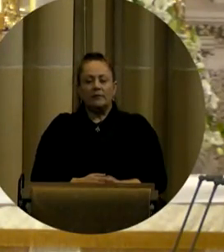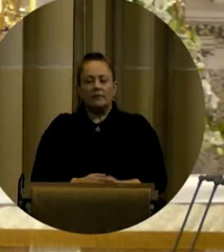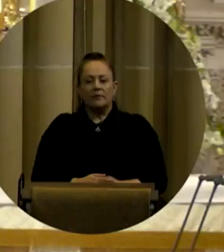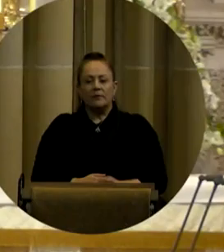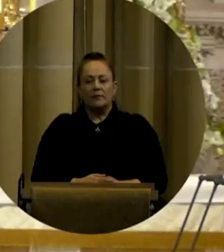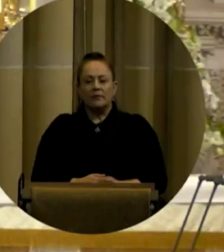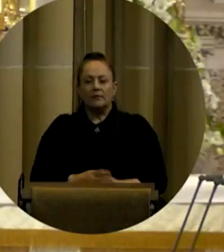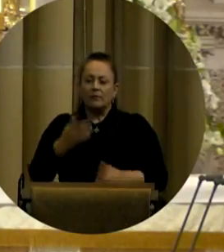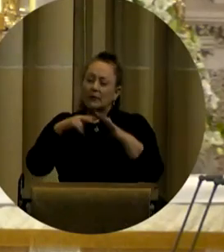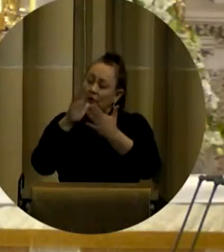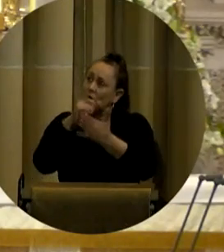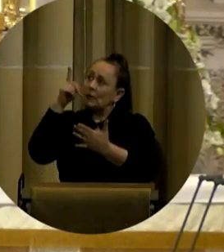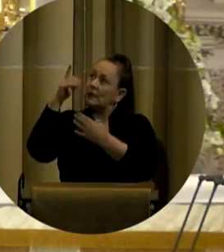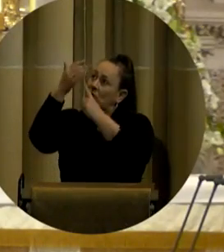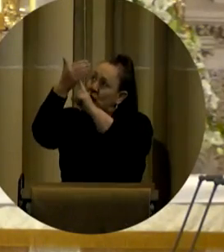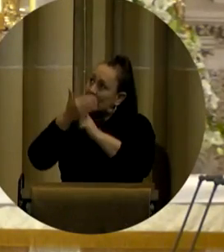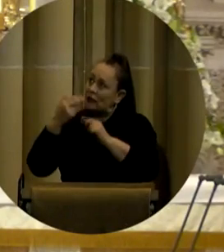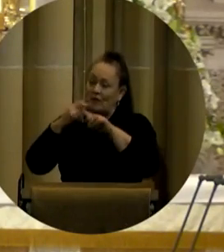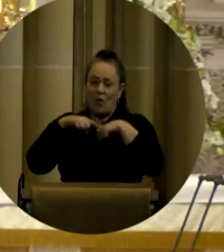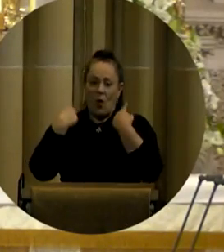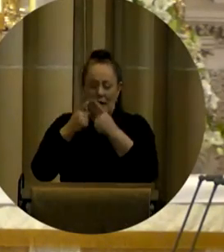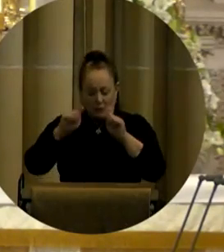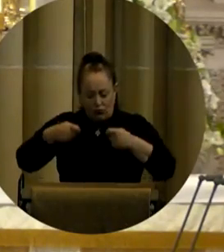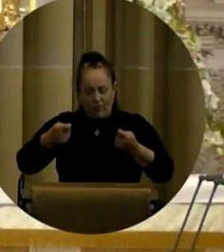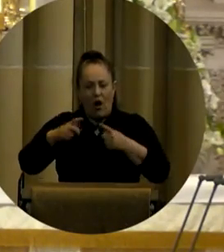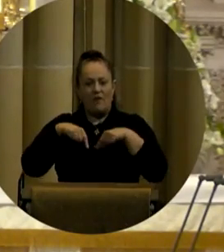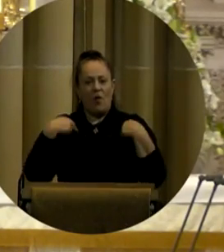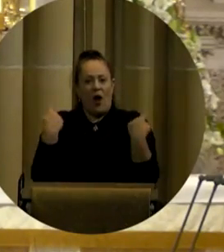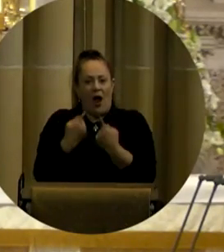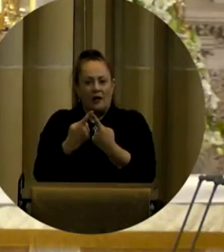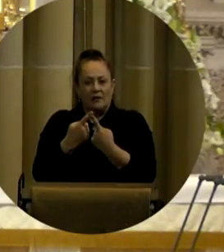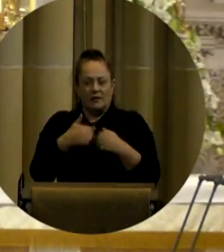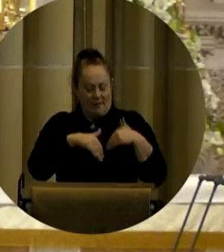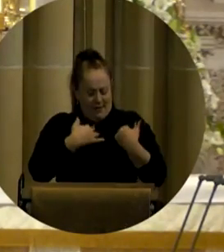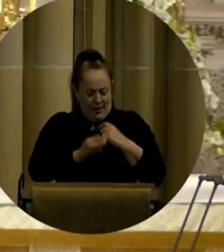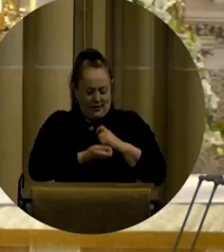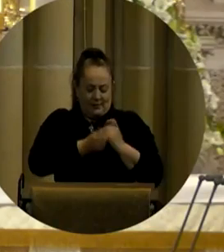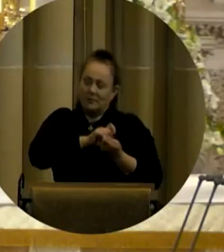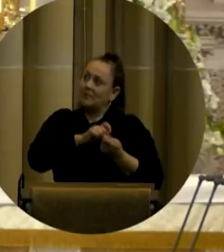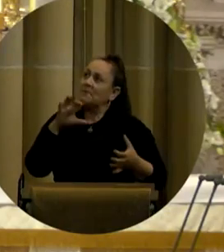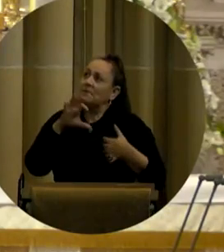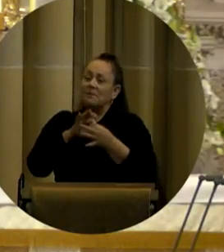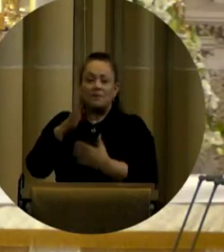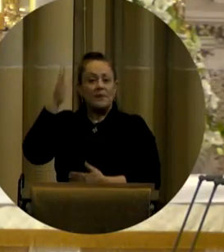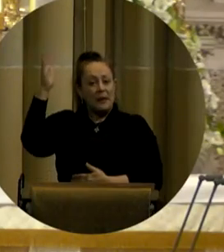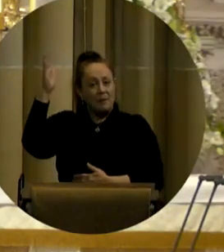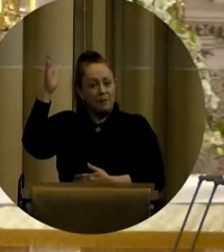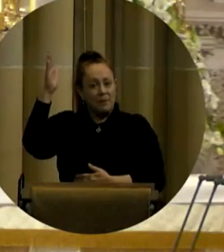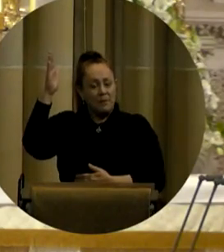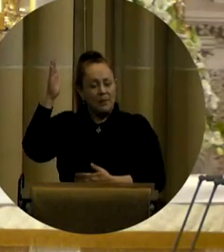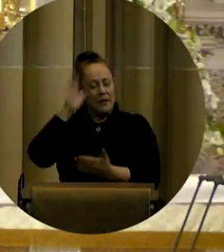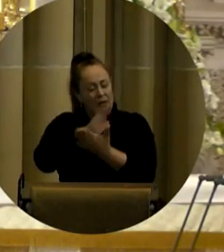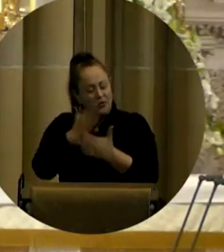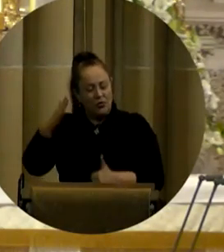If he is our protector and provider, our converter and king, he is before